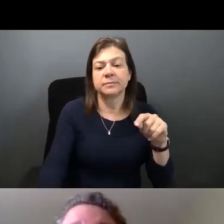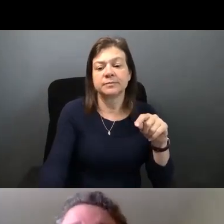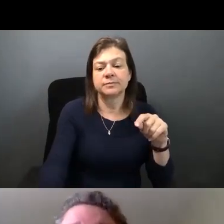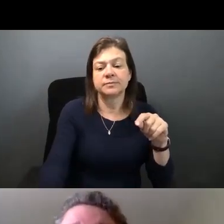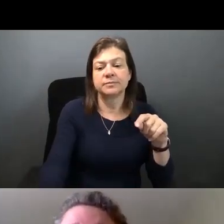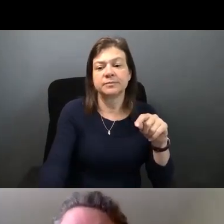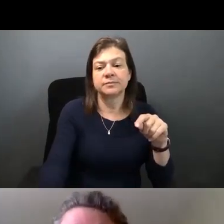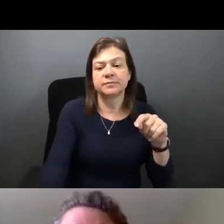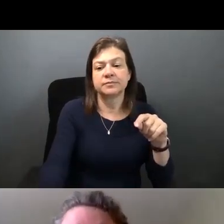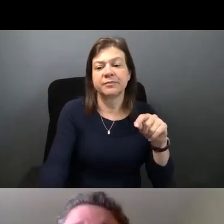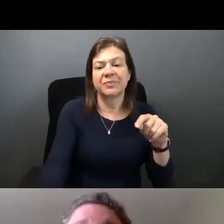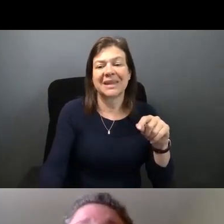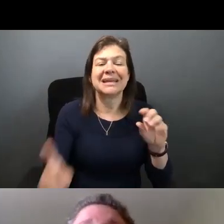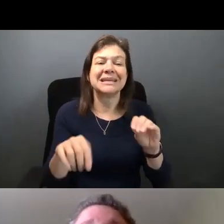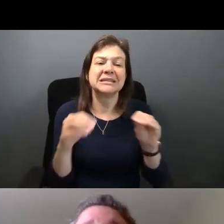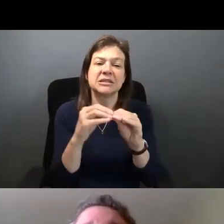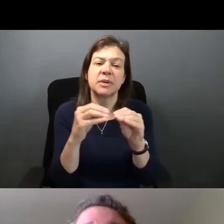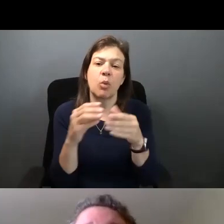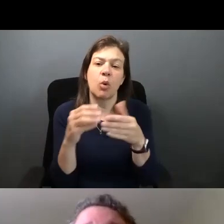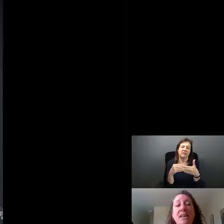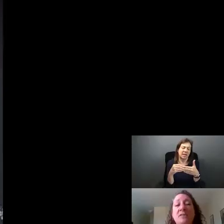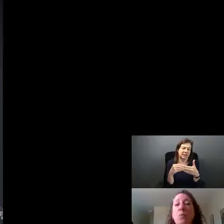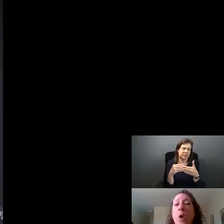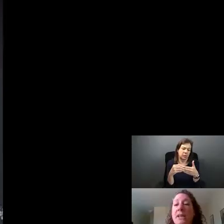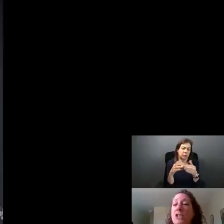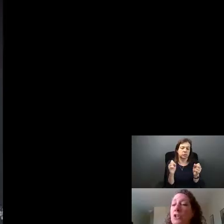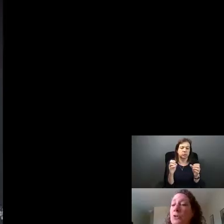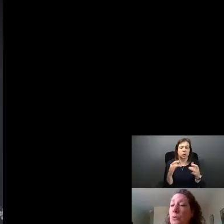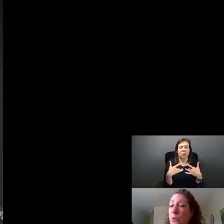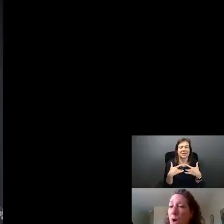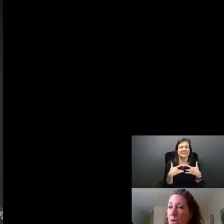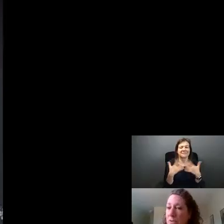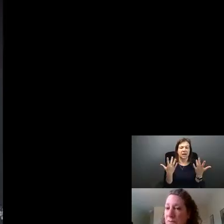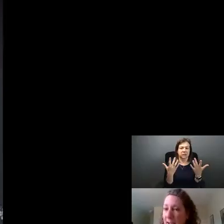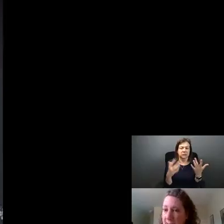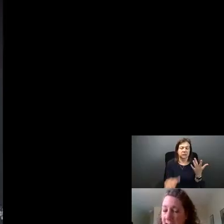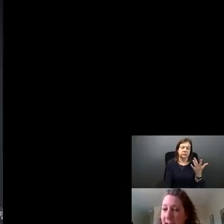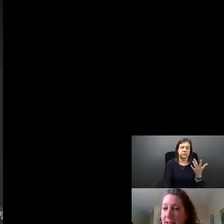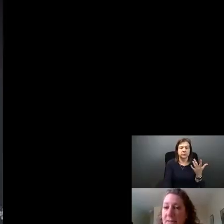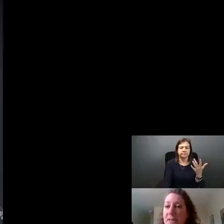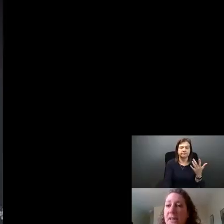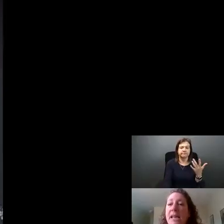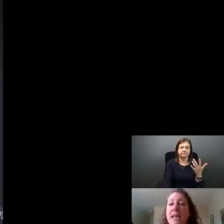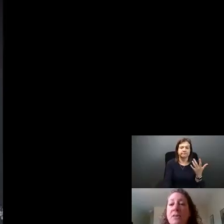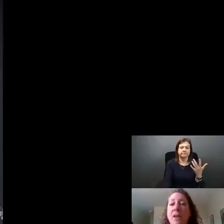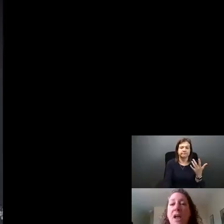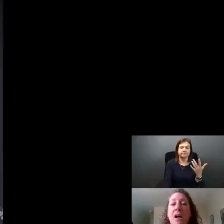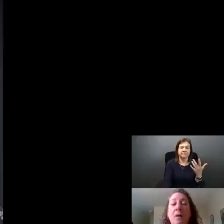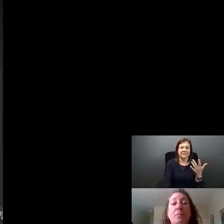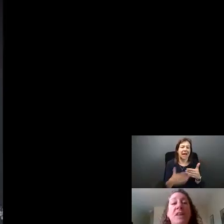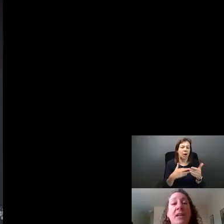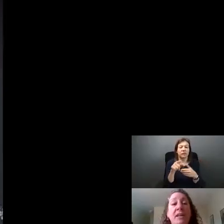needs to be a little bit flexible. So event is what you define it as